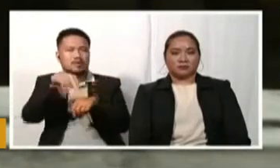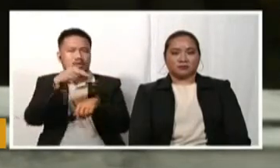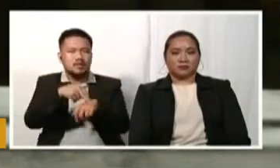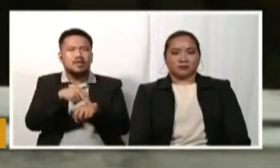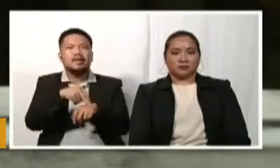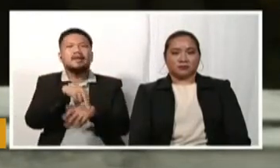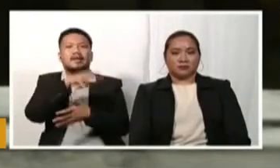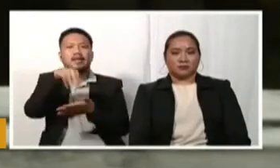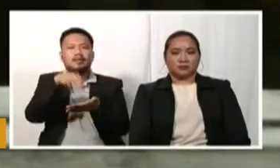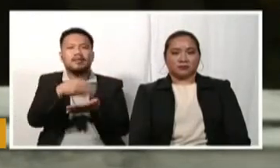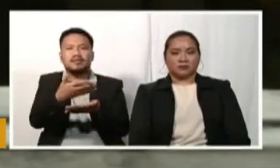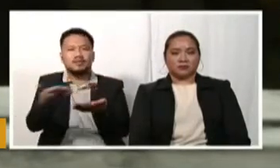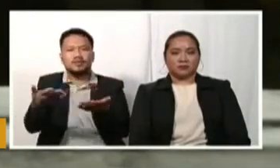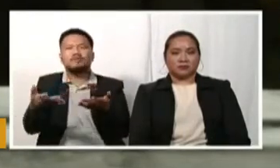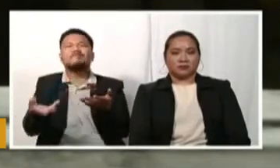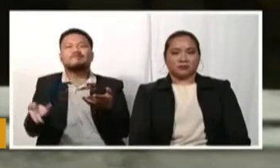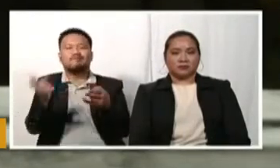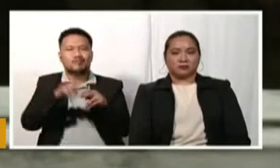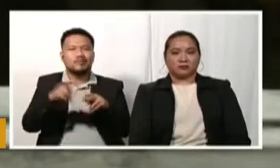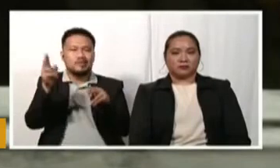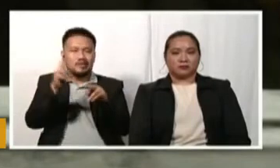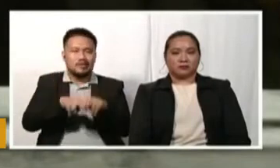midst you have profaned it.